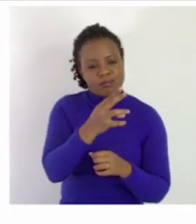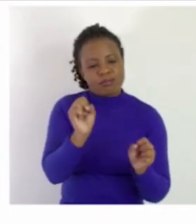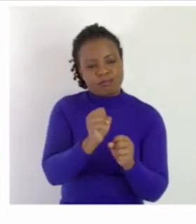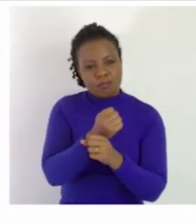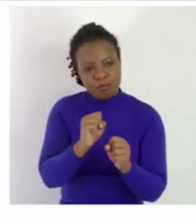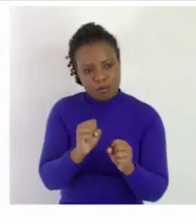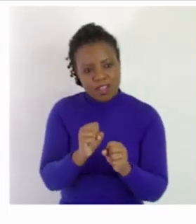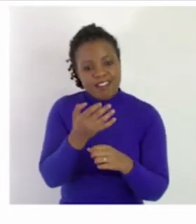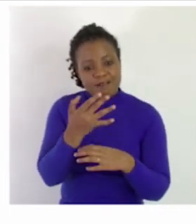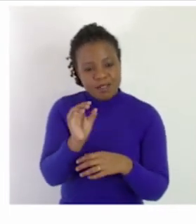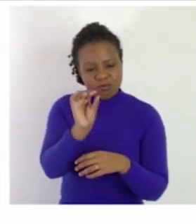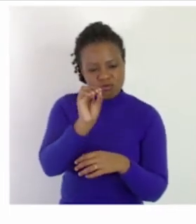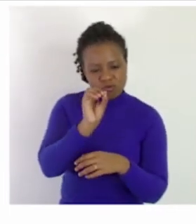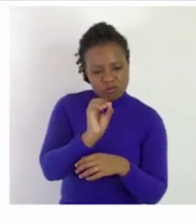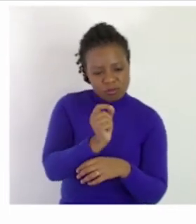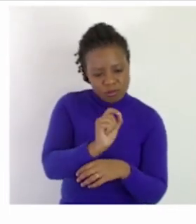line provided.